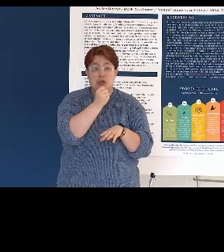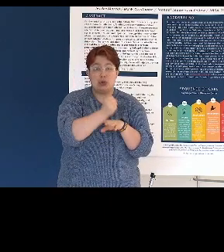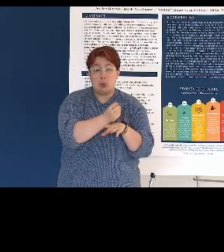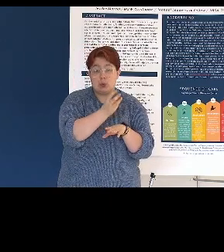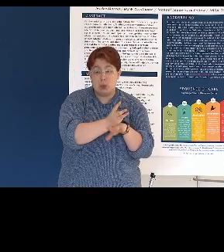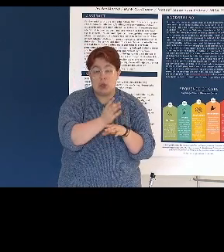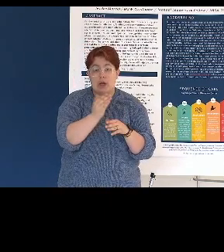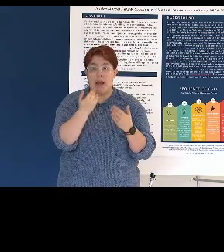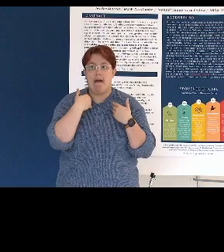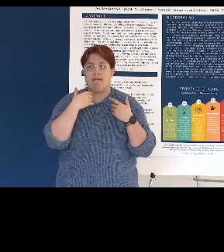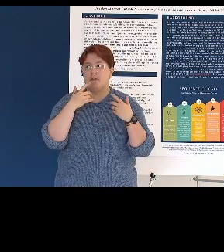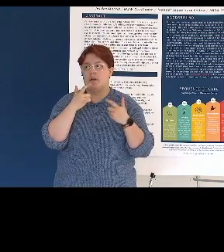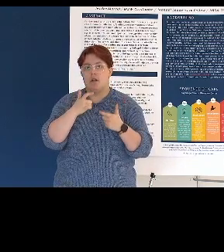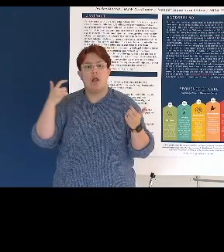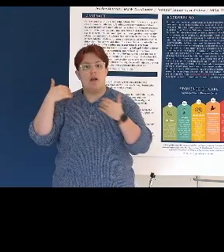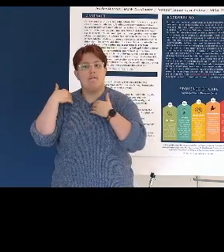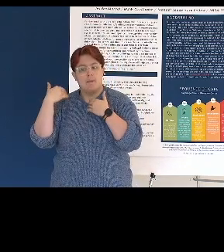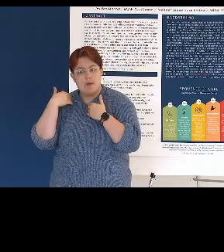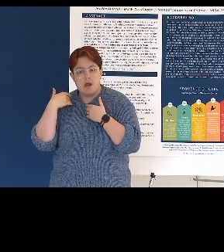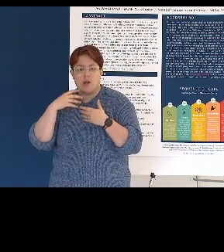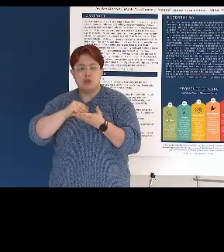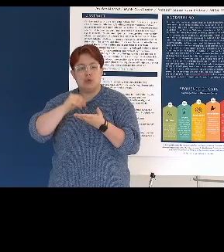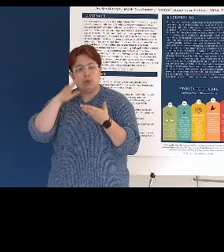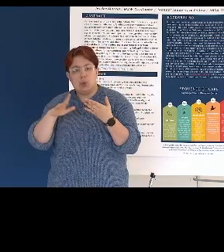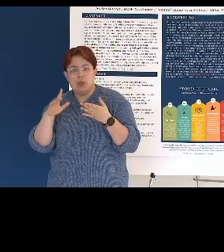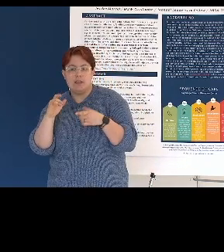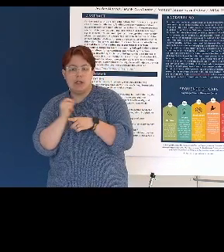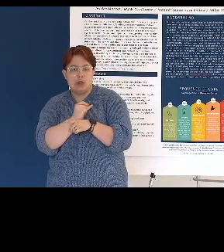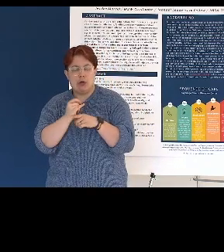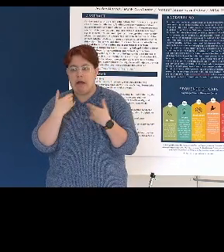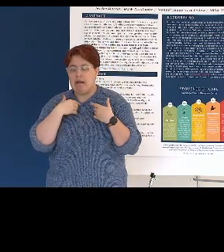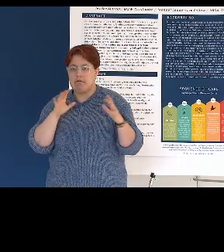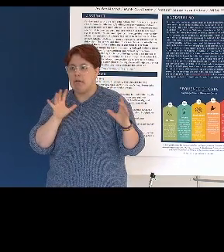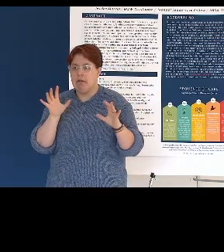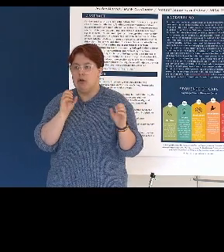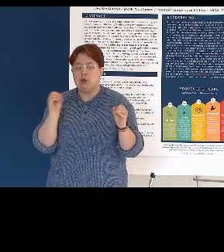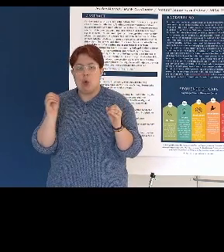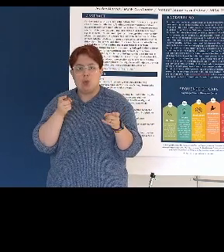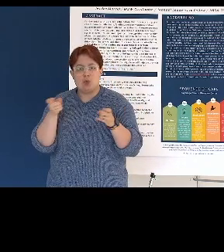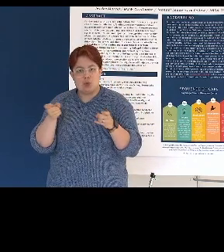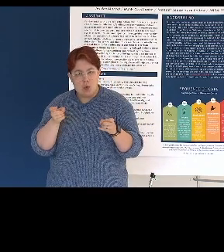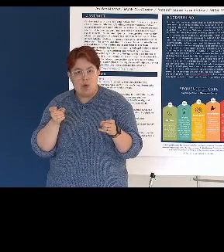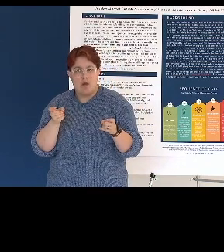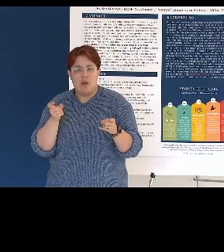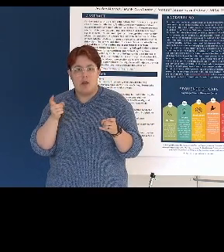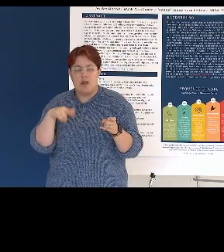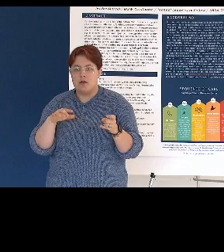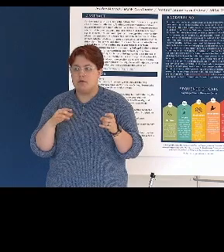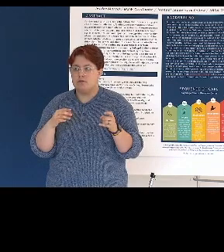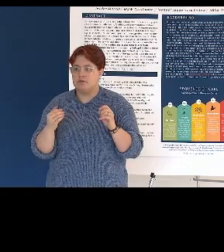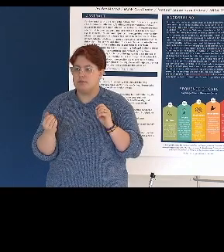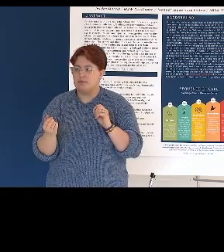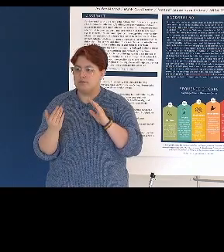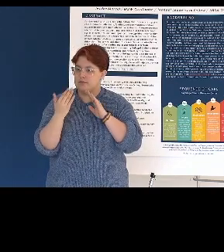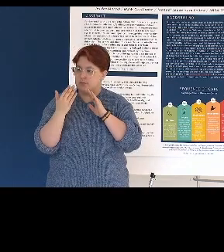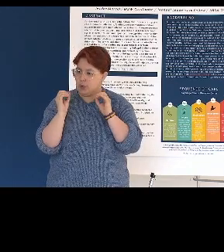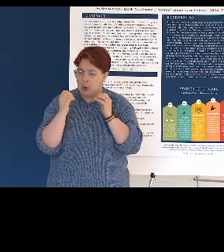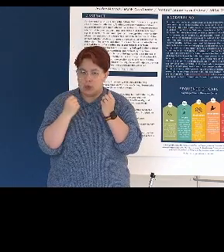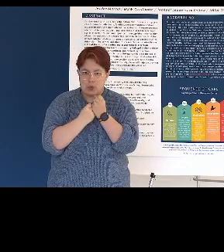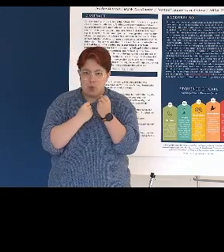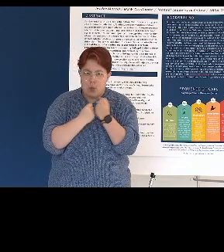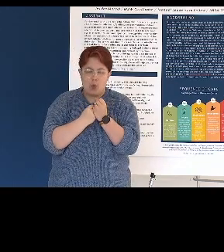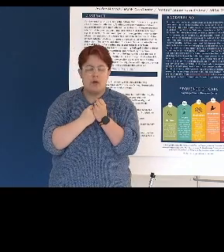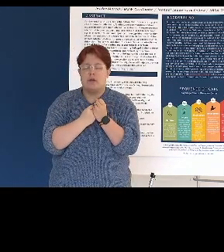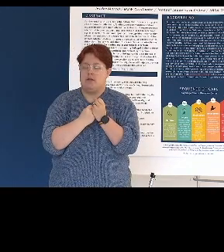demand, where student interns have very little control over the work that they do, and when that is met with very little support, that